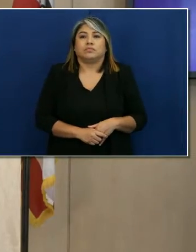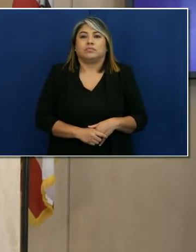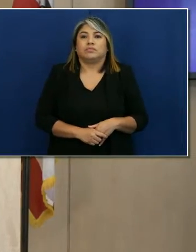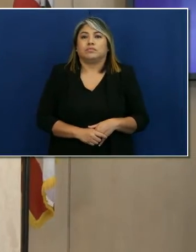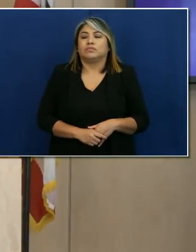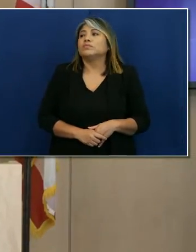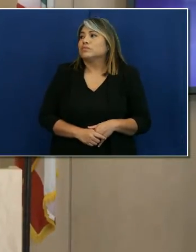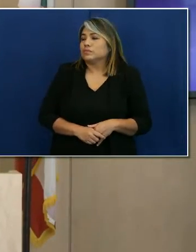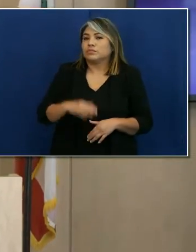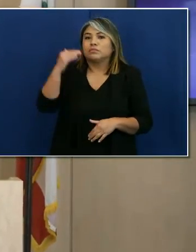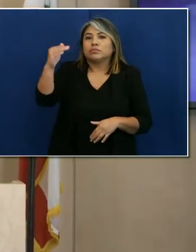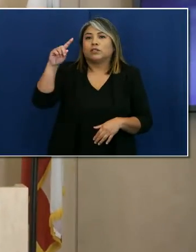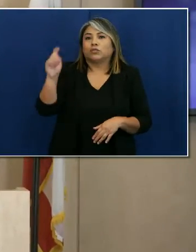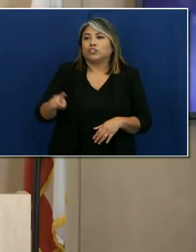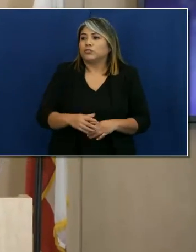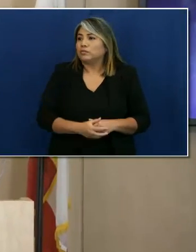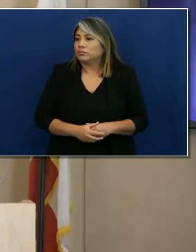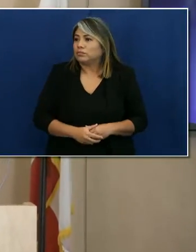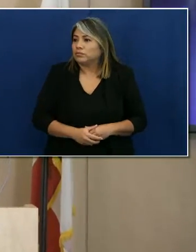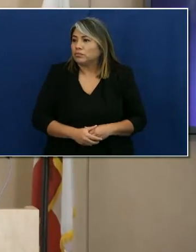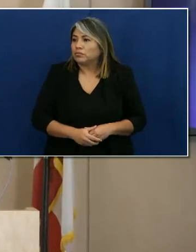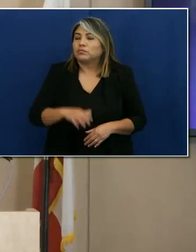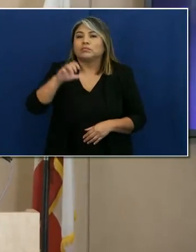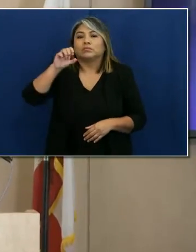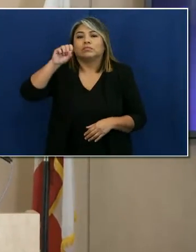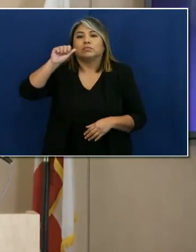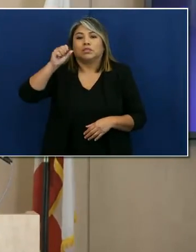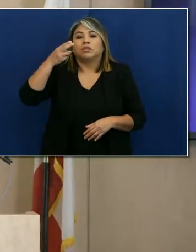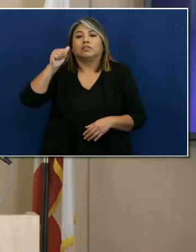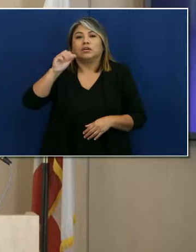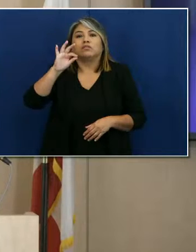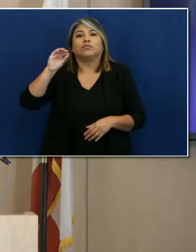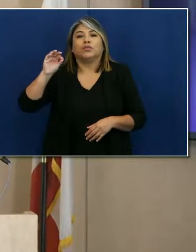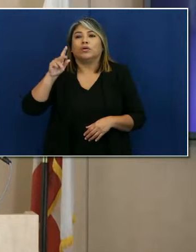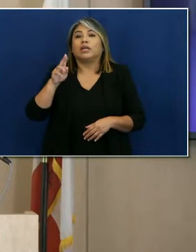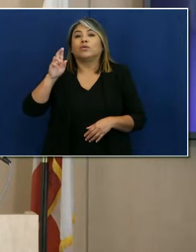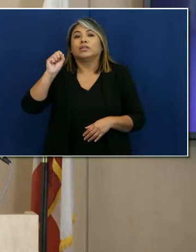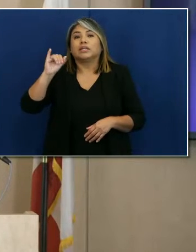Okay, we'll move on to the next question. Sasha Fu, KUSI.